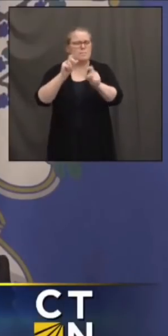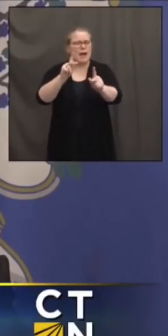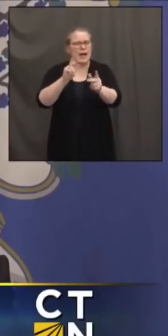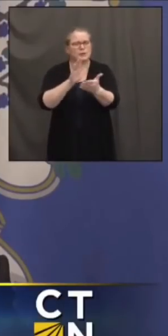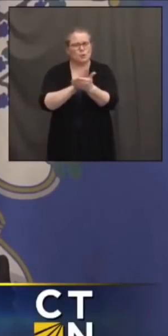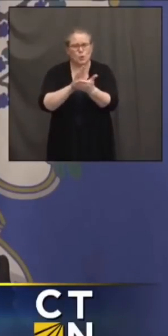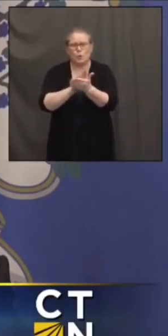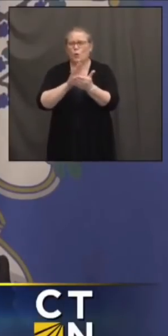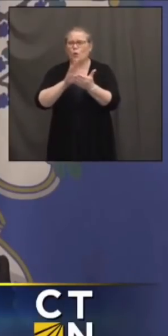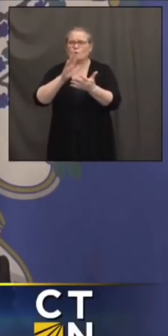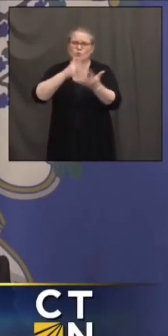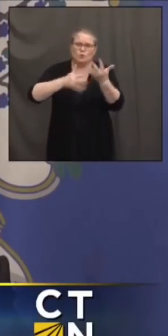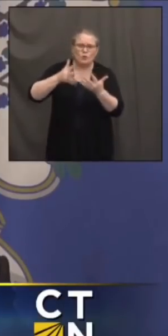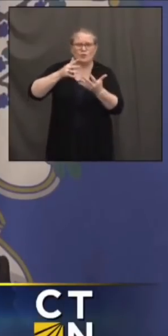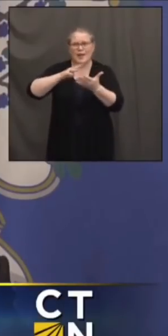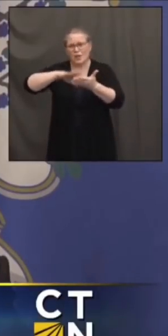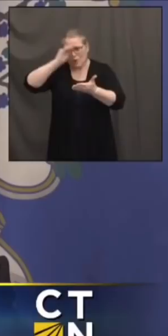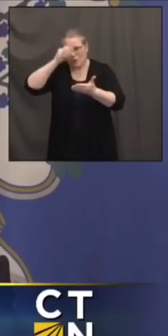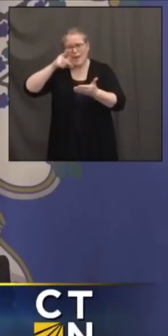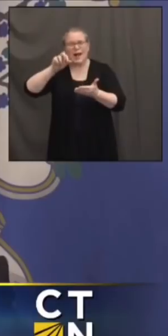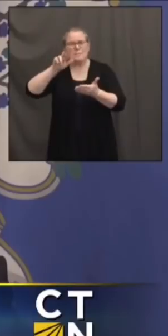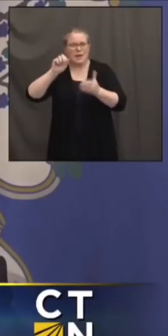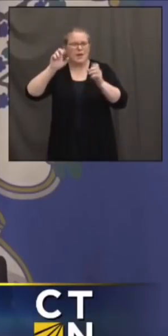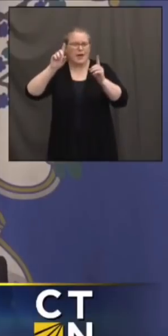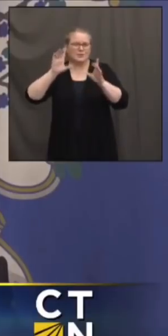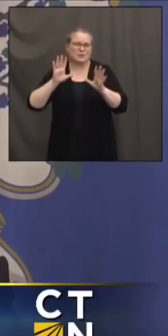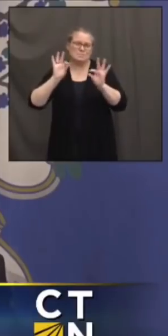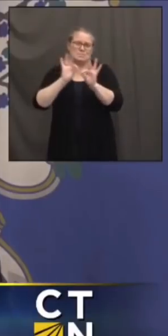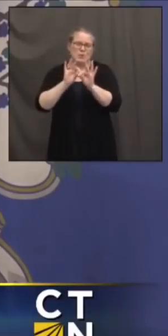friends. Paraeducators are their friends. Thanks, everybody.